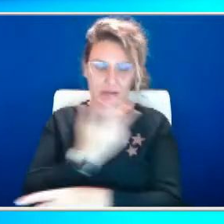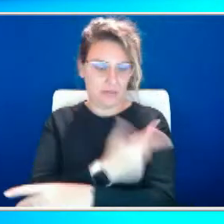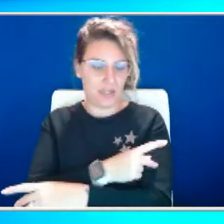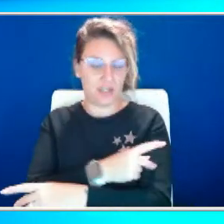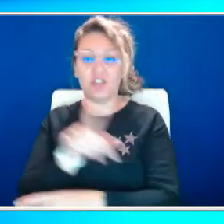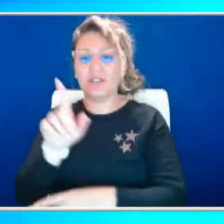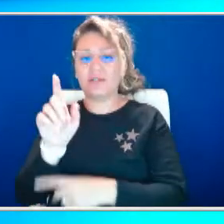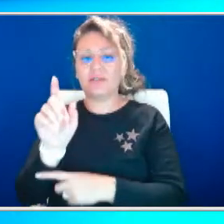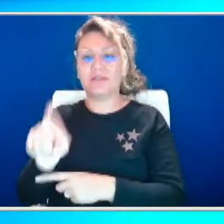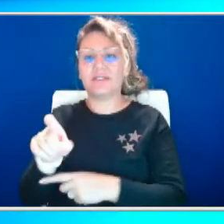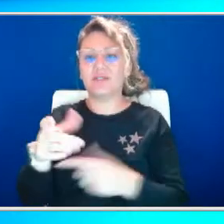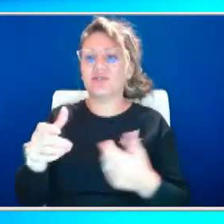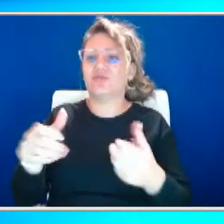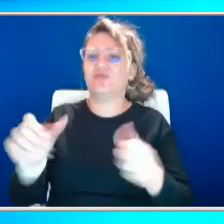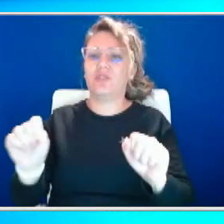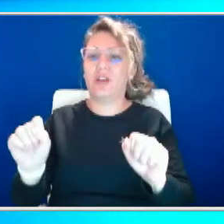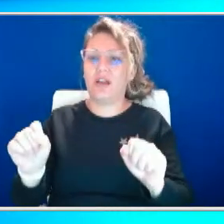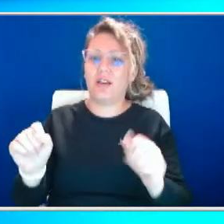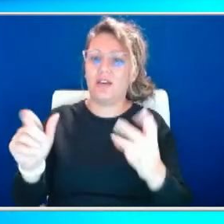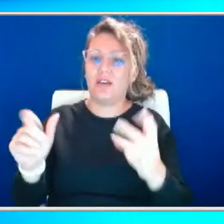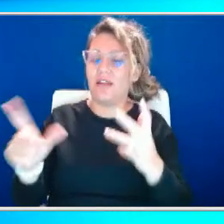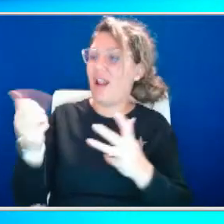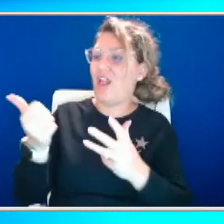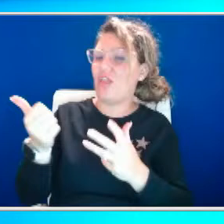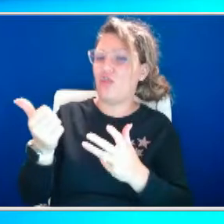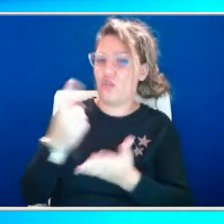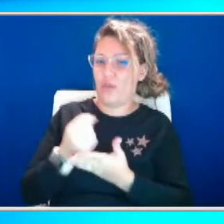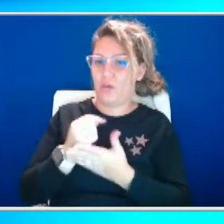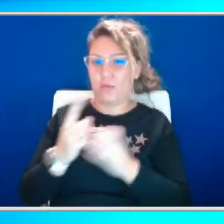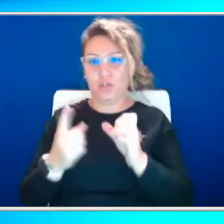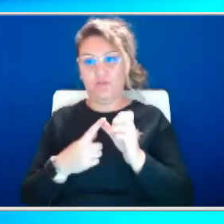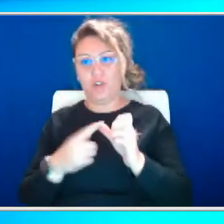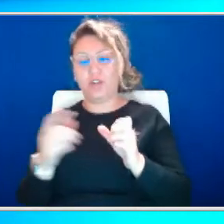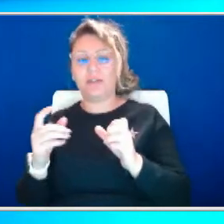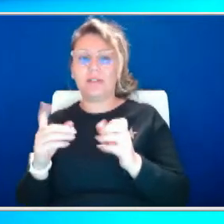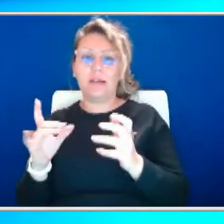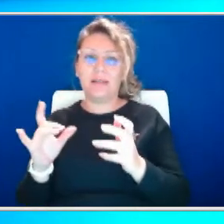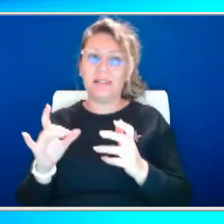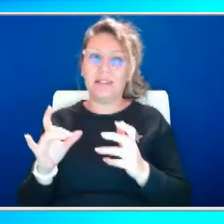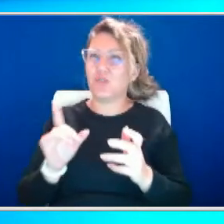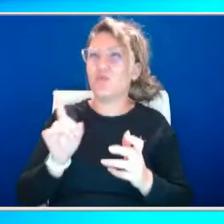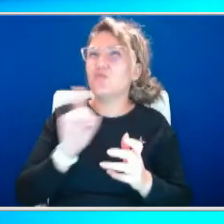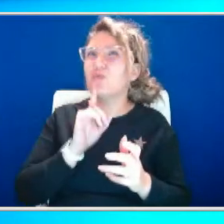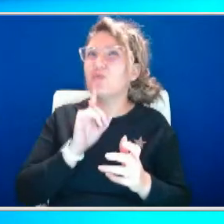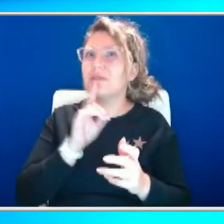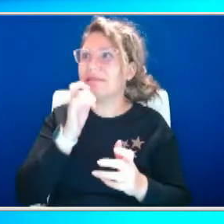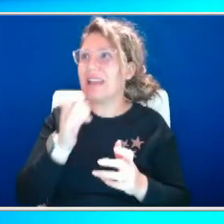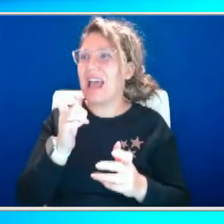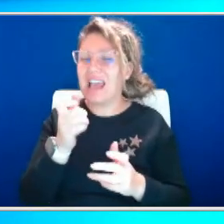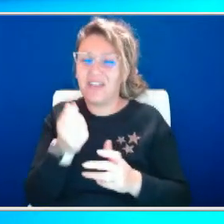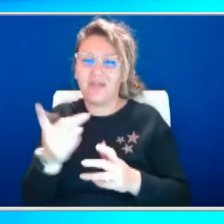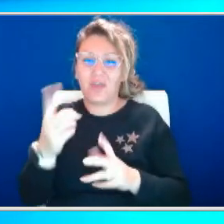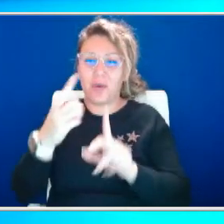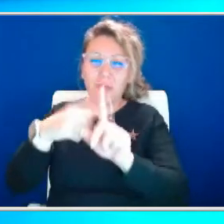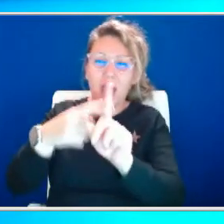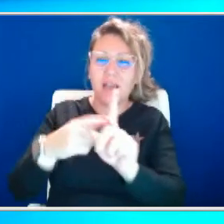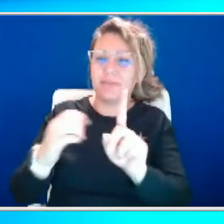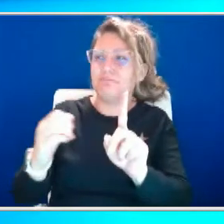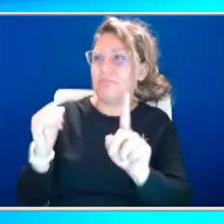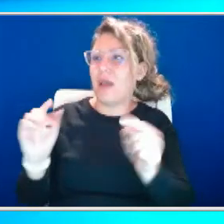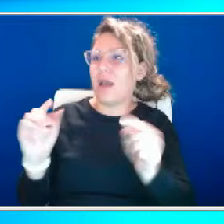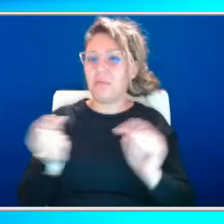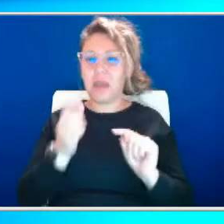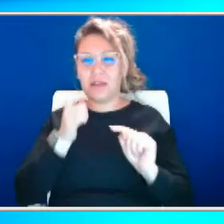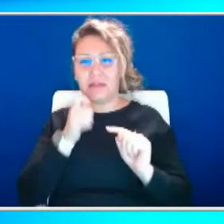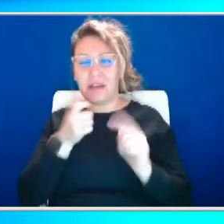know, tried, you know, conservative therapies first, you know. So again, this is really not for someone with just a few months of back pain and they really haven't tried anything.